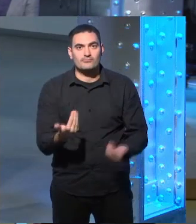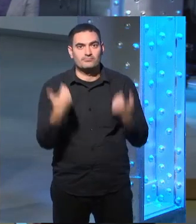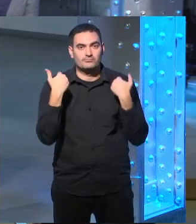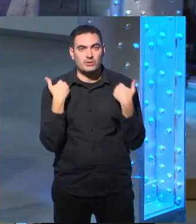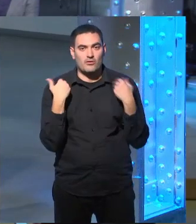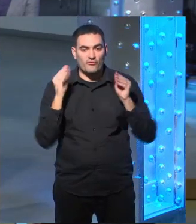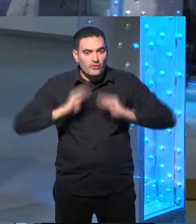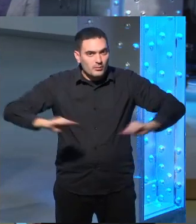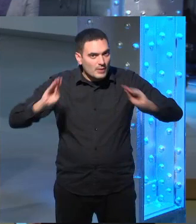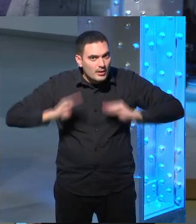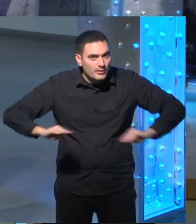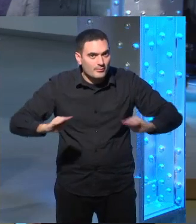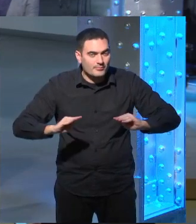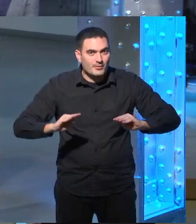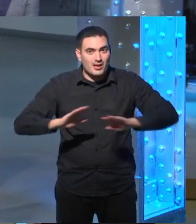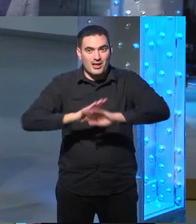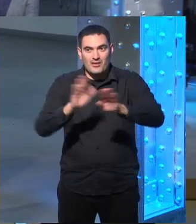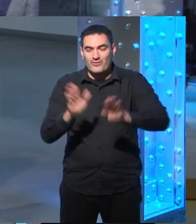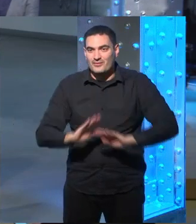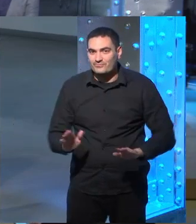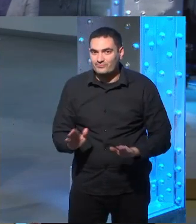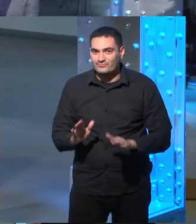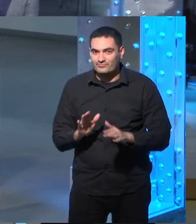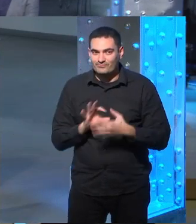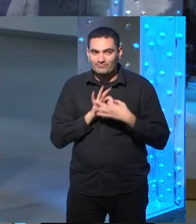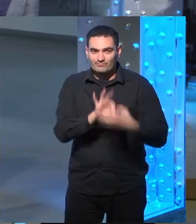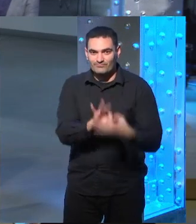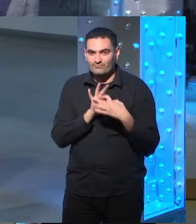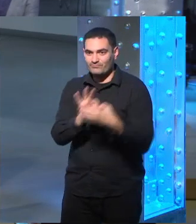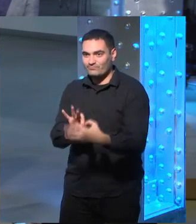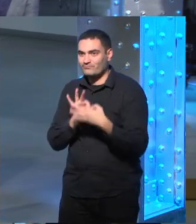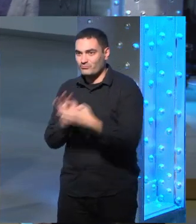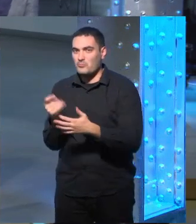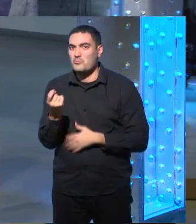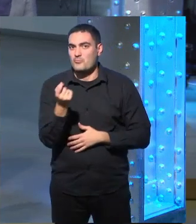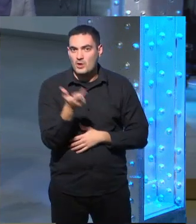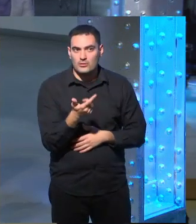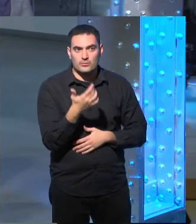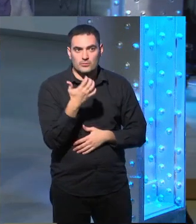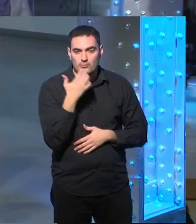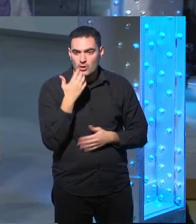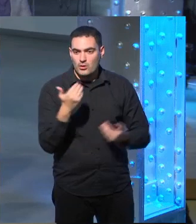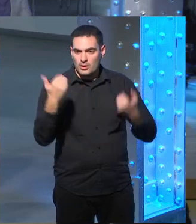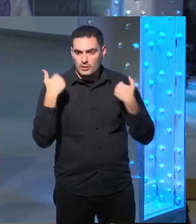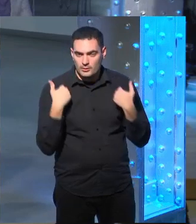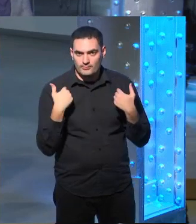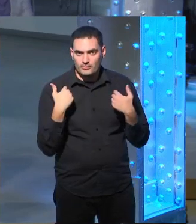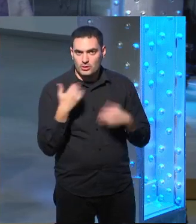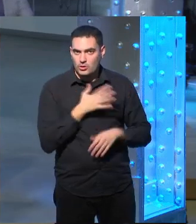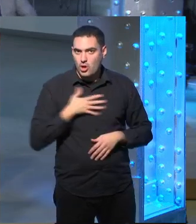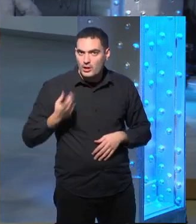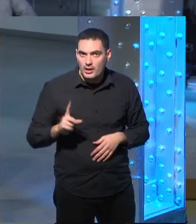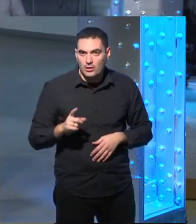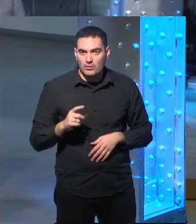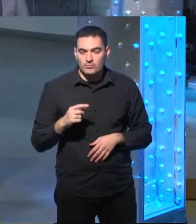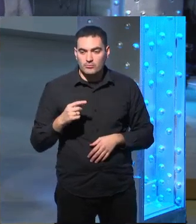implementing training programs, but they find people who